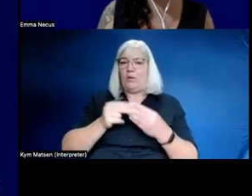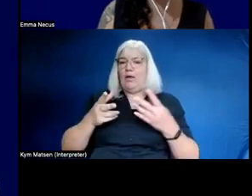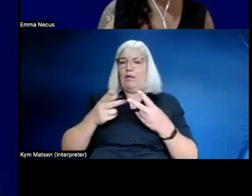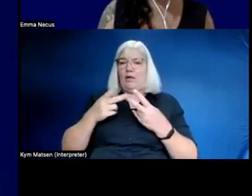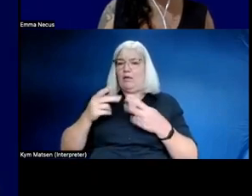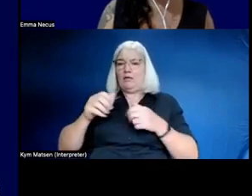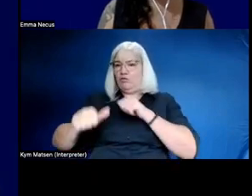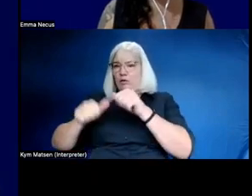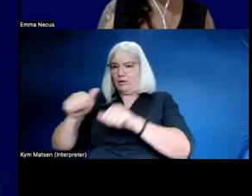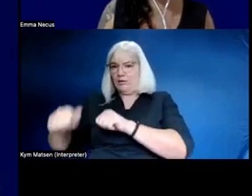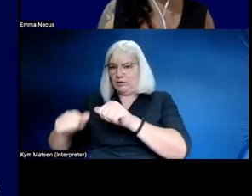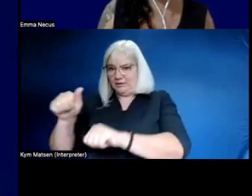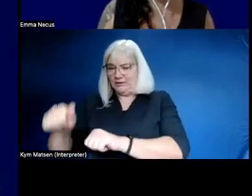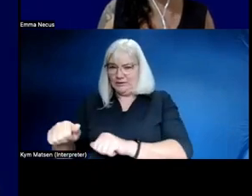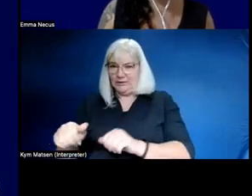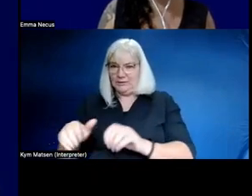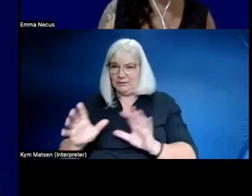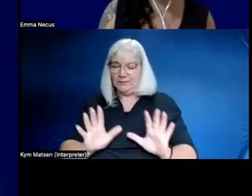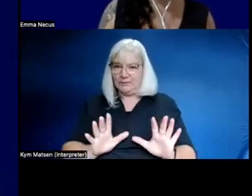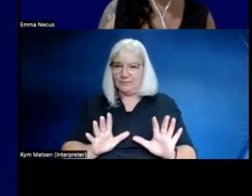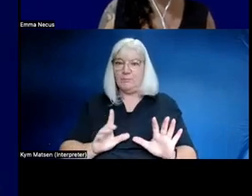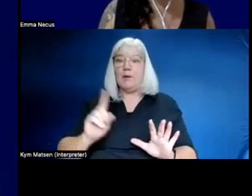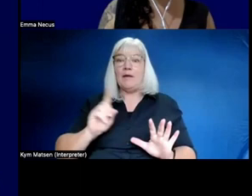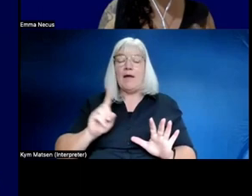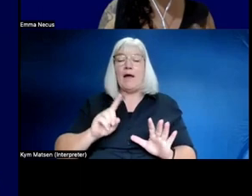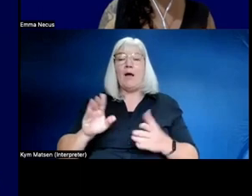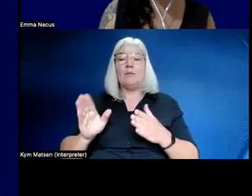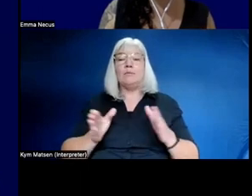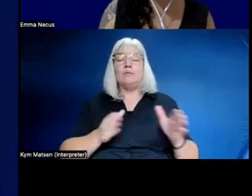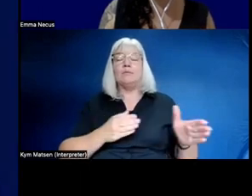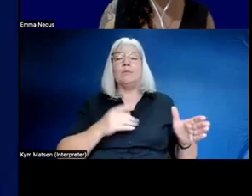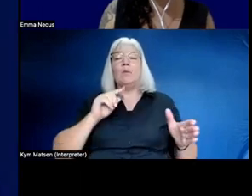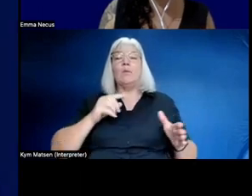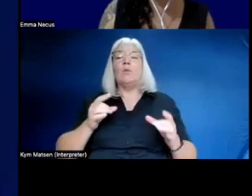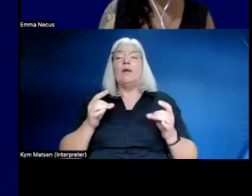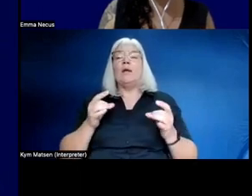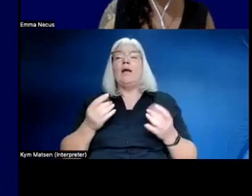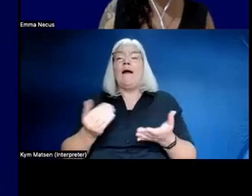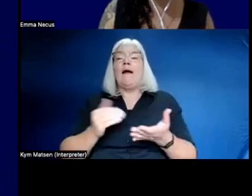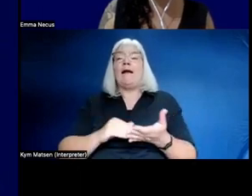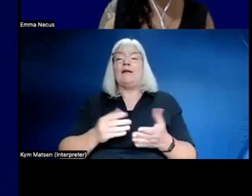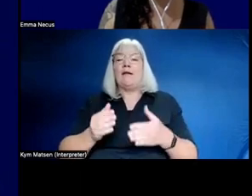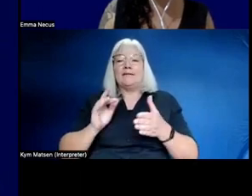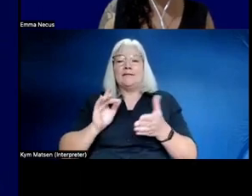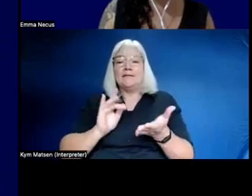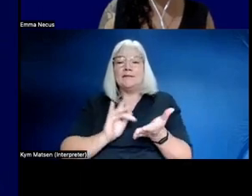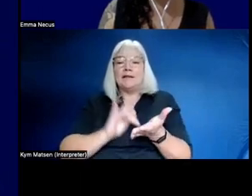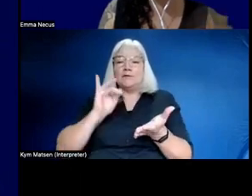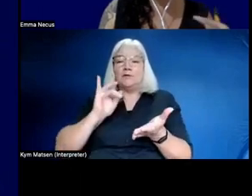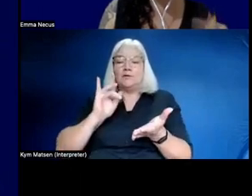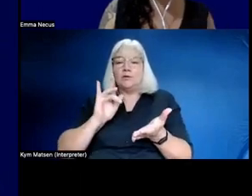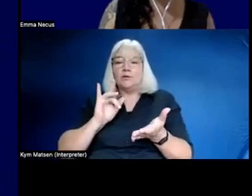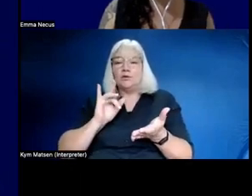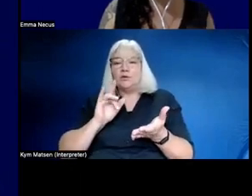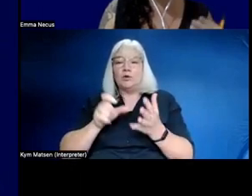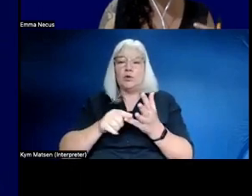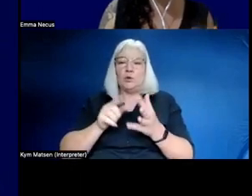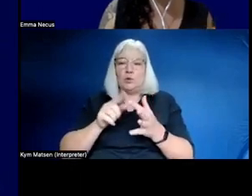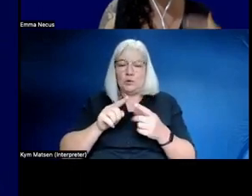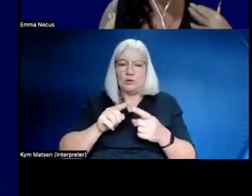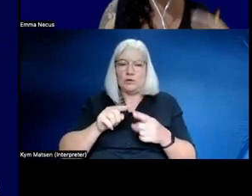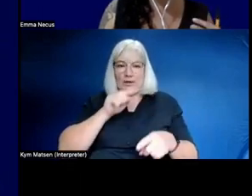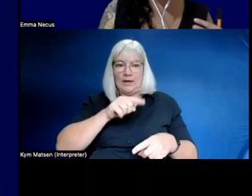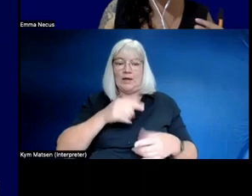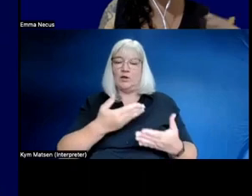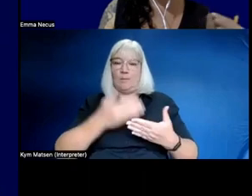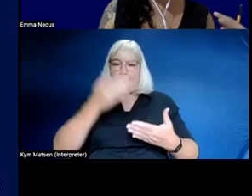used. Now we'll move on to where we introduce some touch cues for Zoe. So here in this video, she's sitting on her